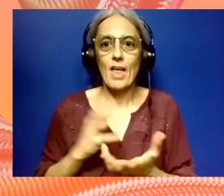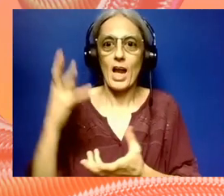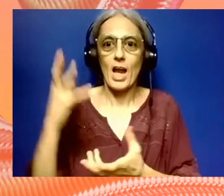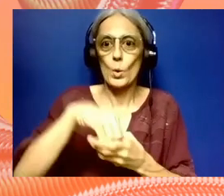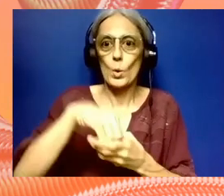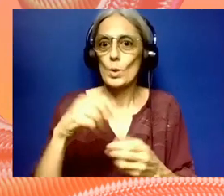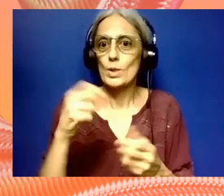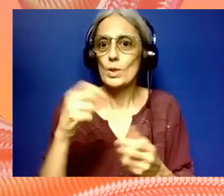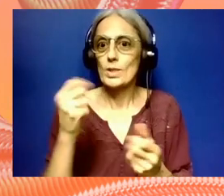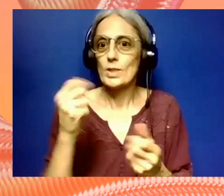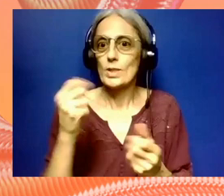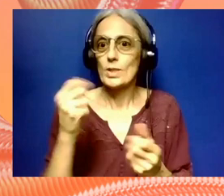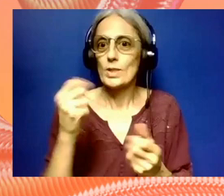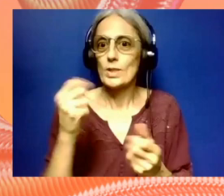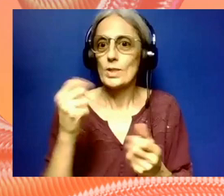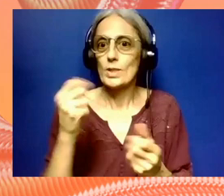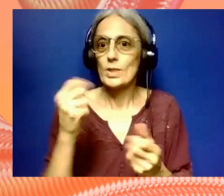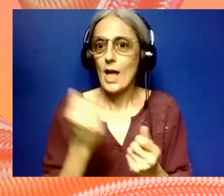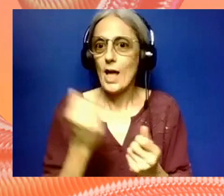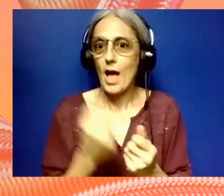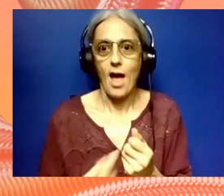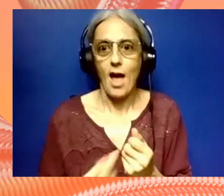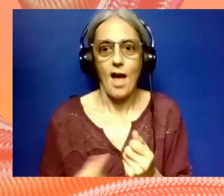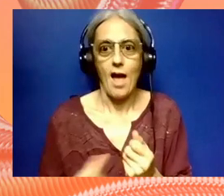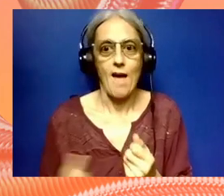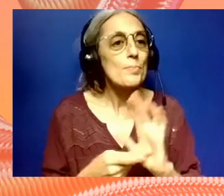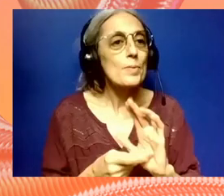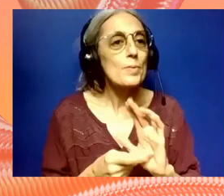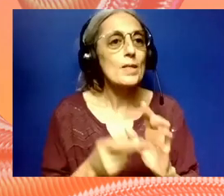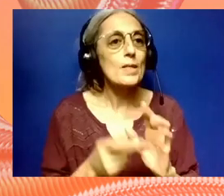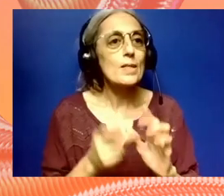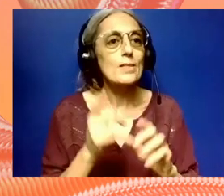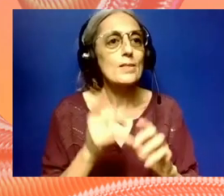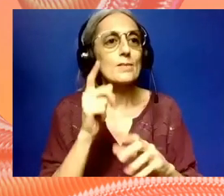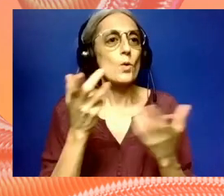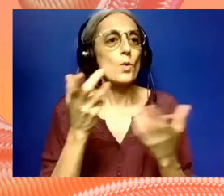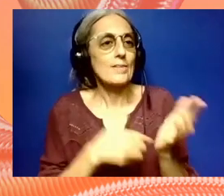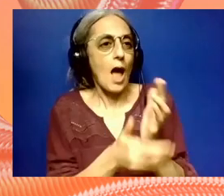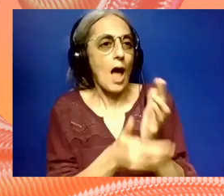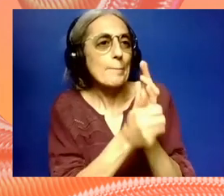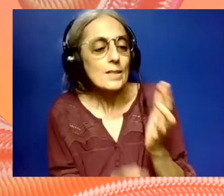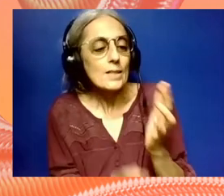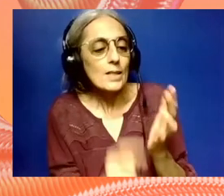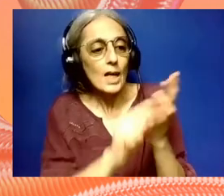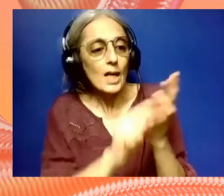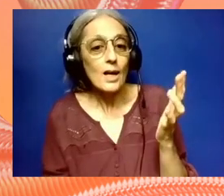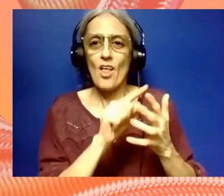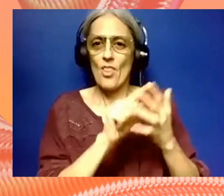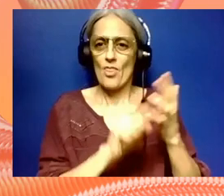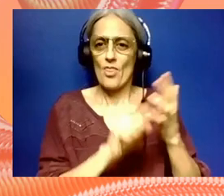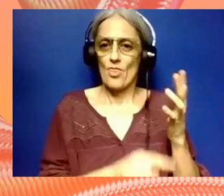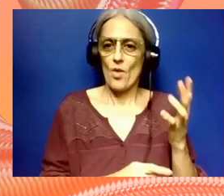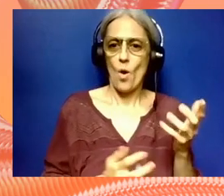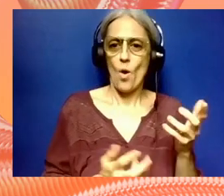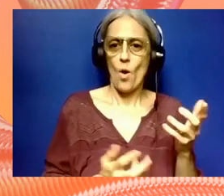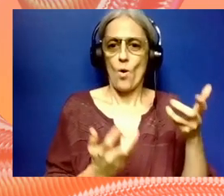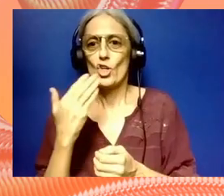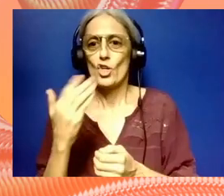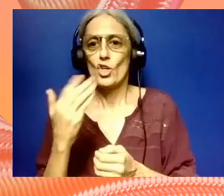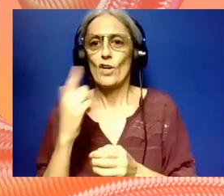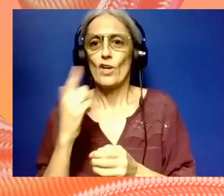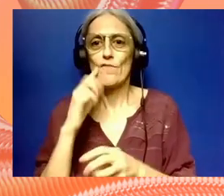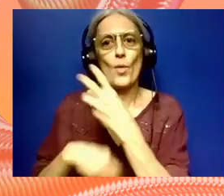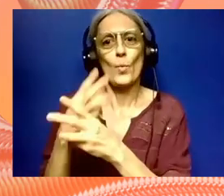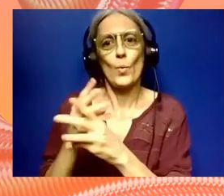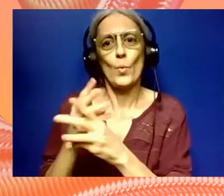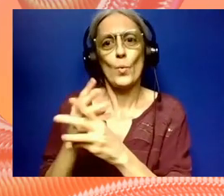I'm good at are good for the world, we can more easily kind of